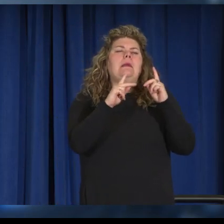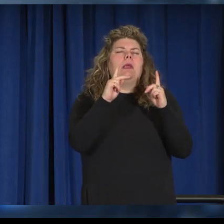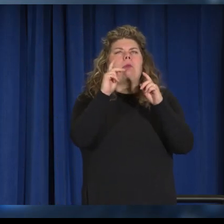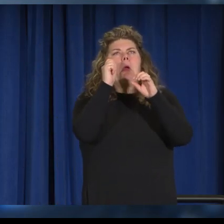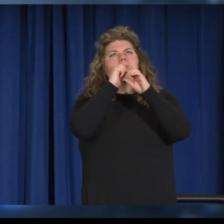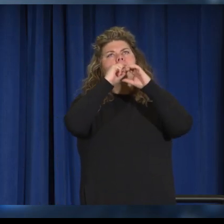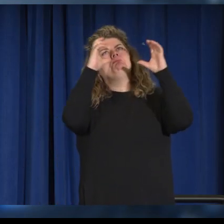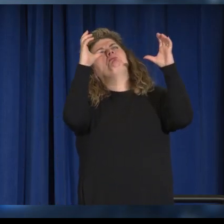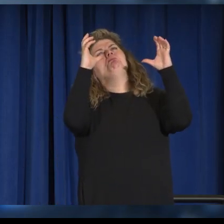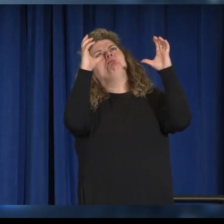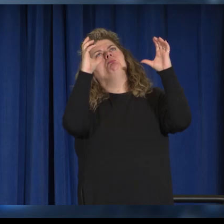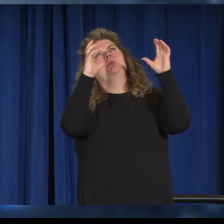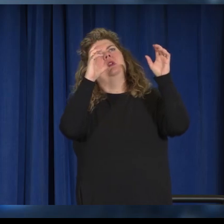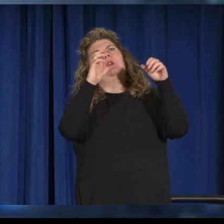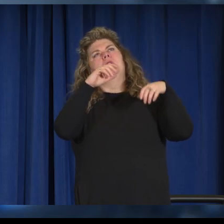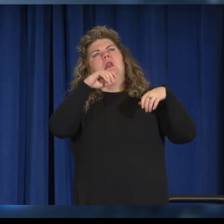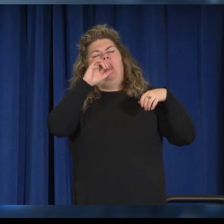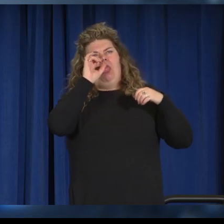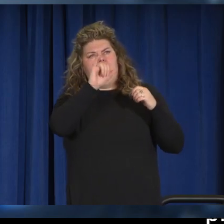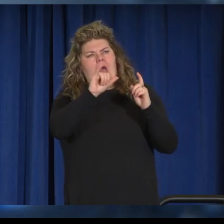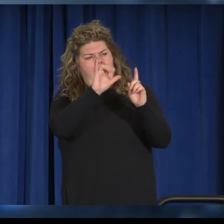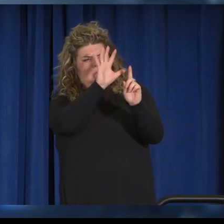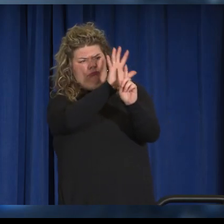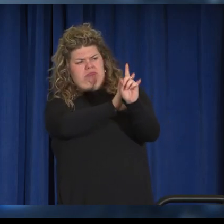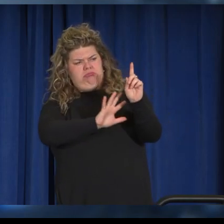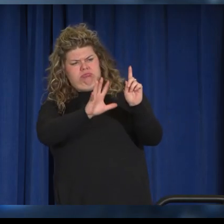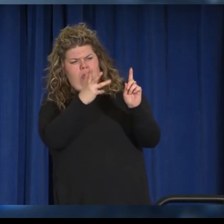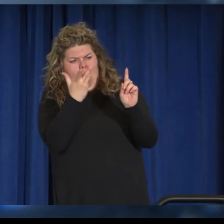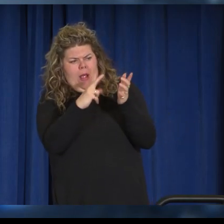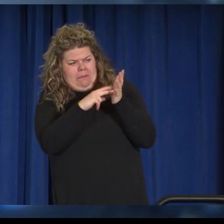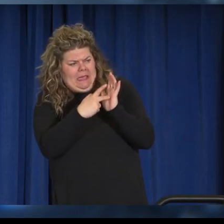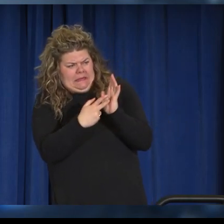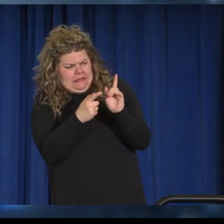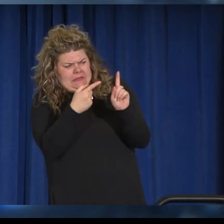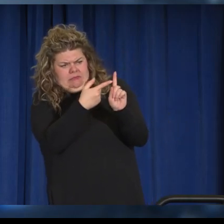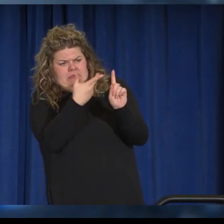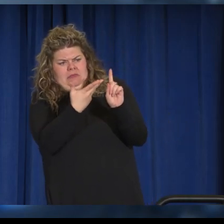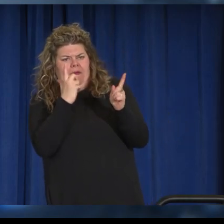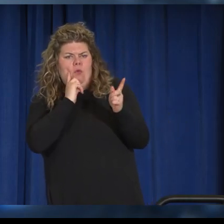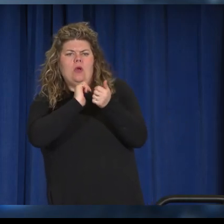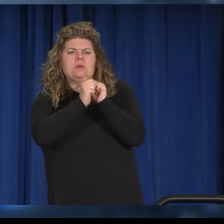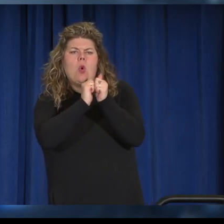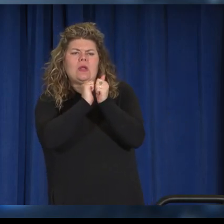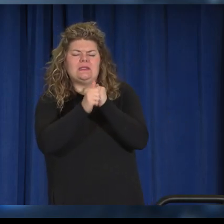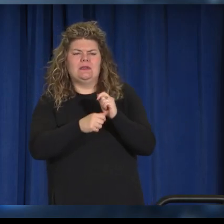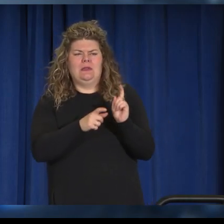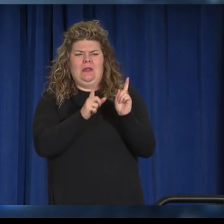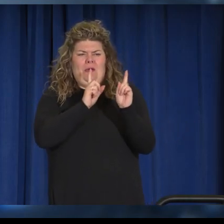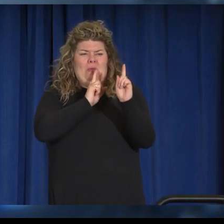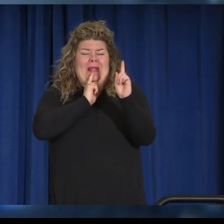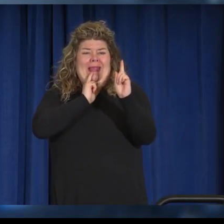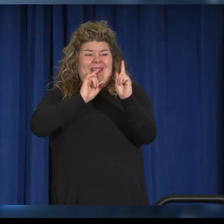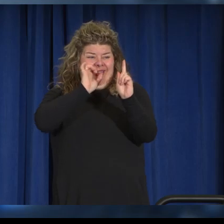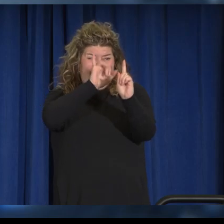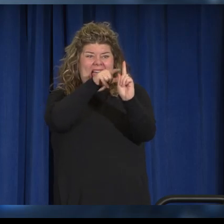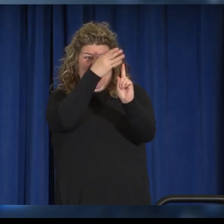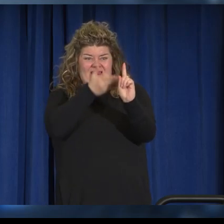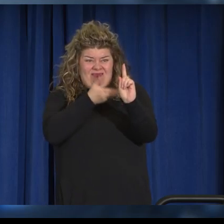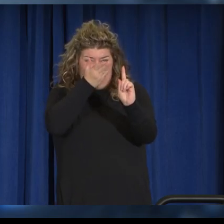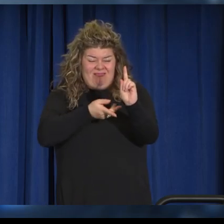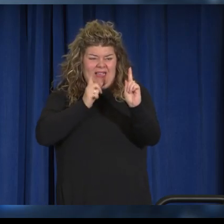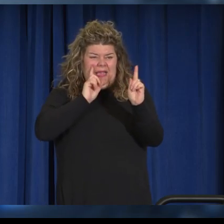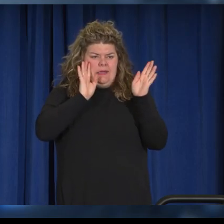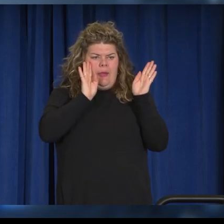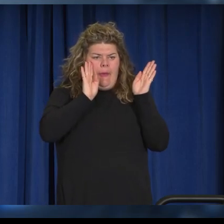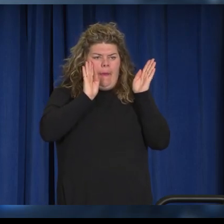of when they think about those physical traits of what it means to be an athlete and play sport is perhaps very narrowly minded, and that's rooted within